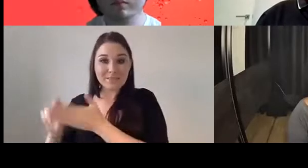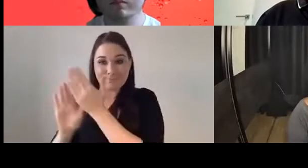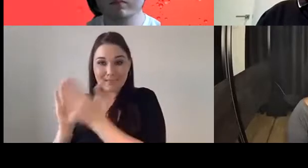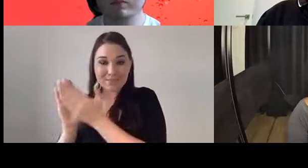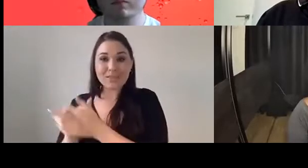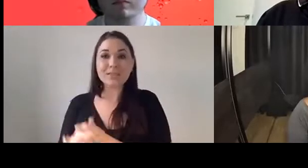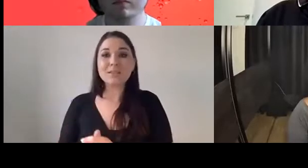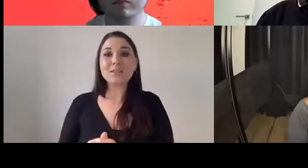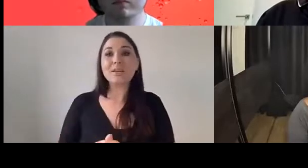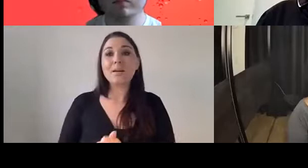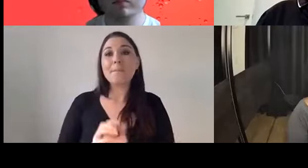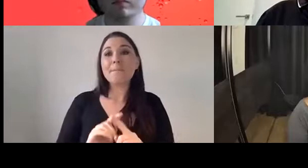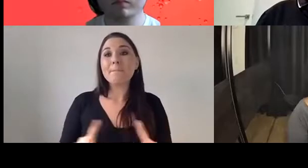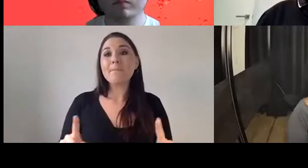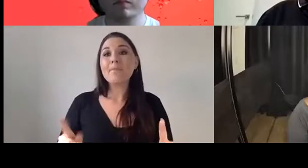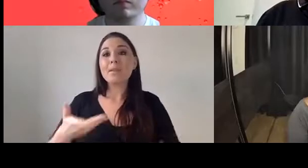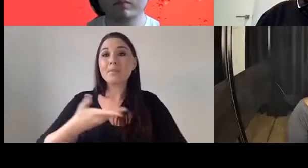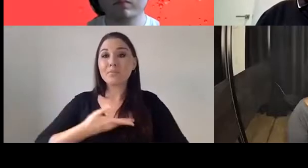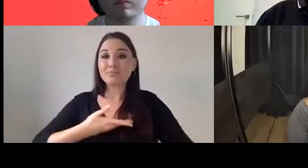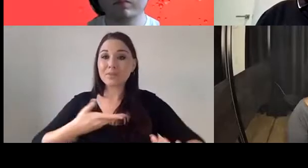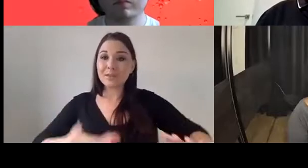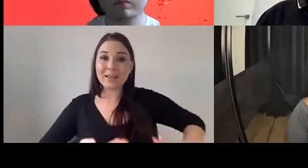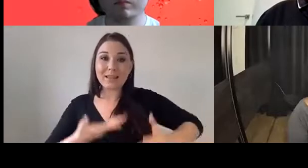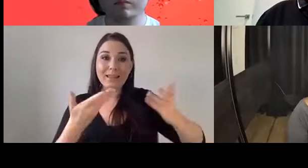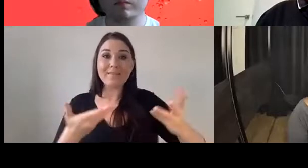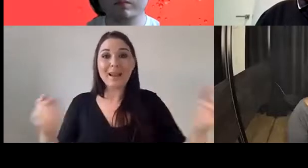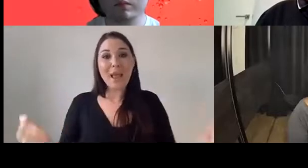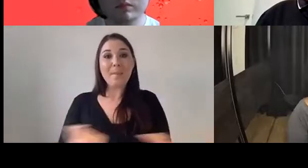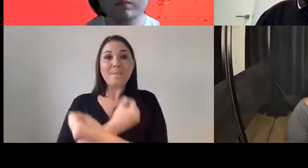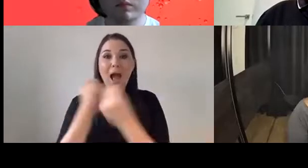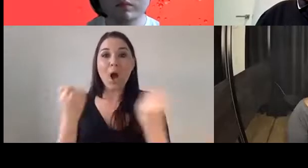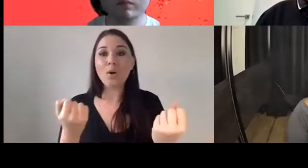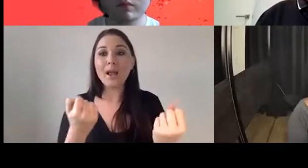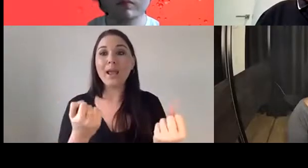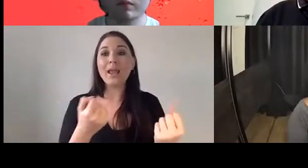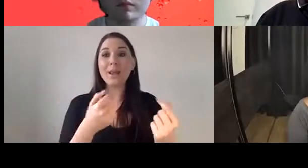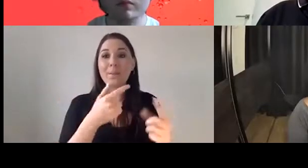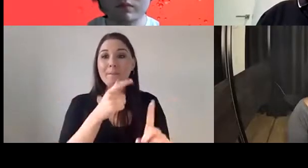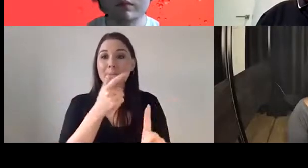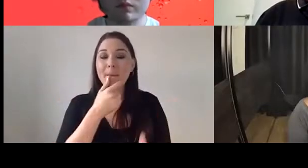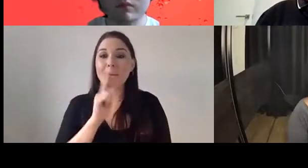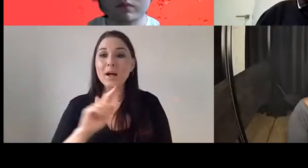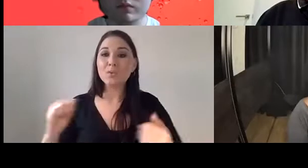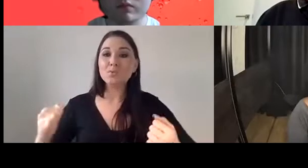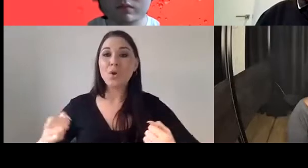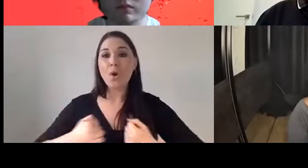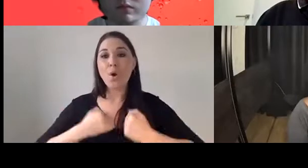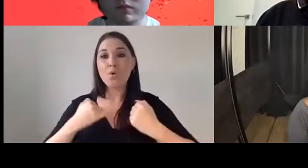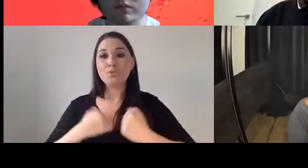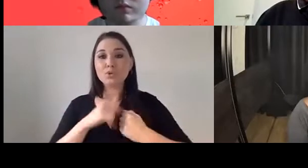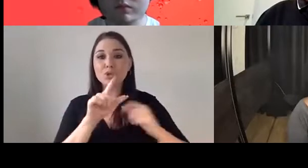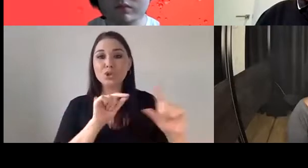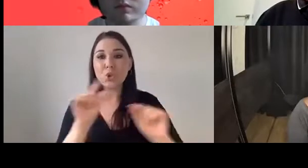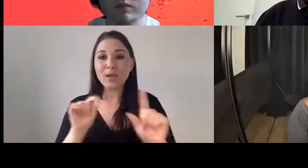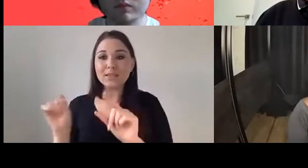people or empowering people to make their own choices. So they're not mandating when people should go into the office or